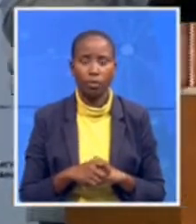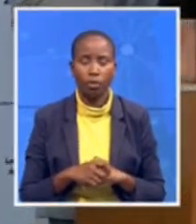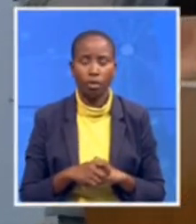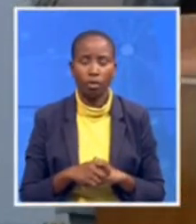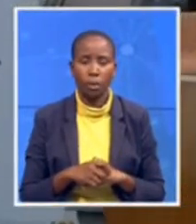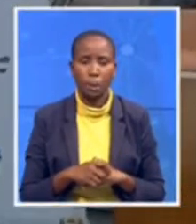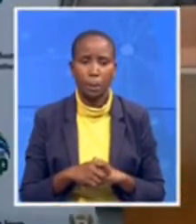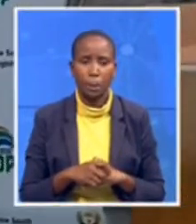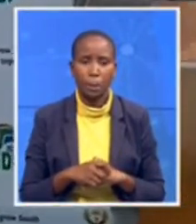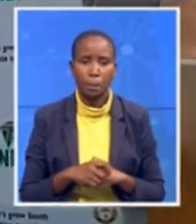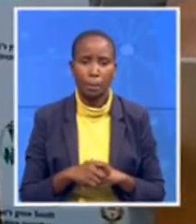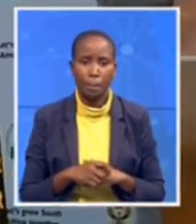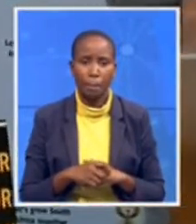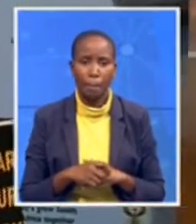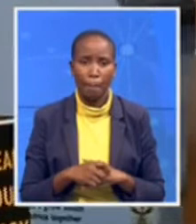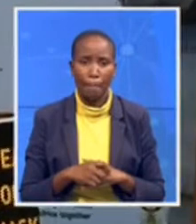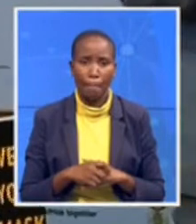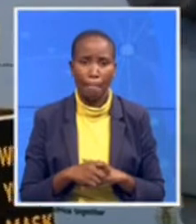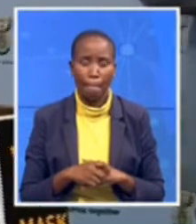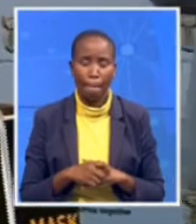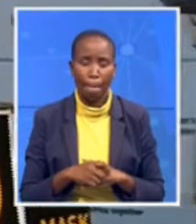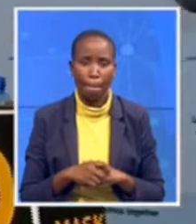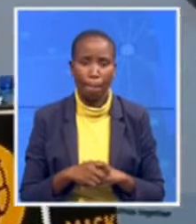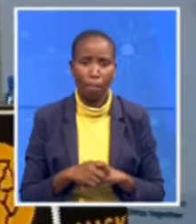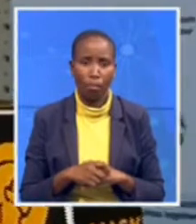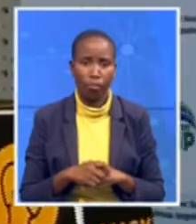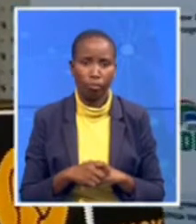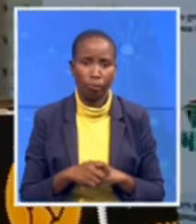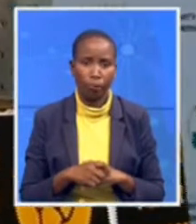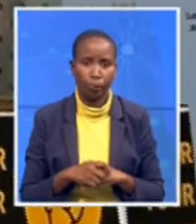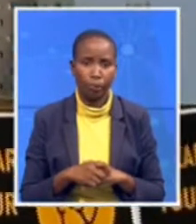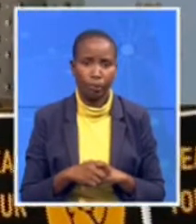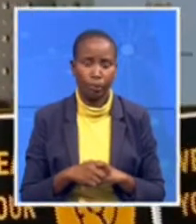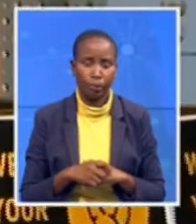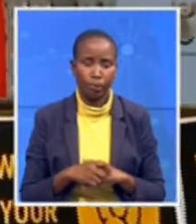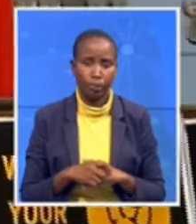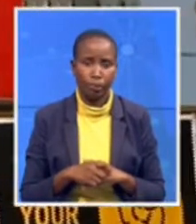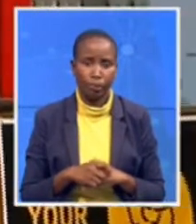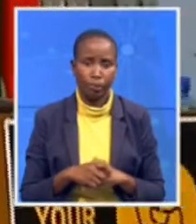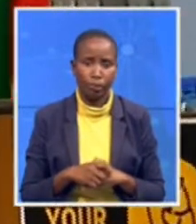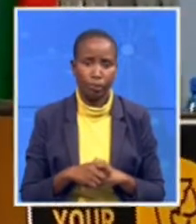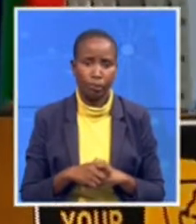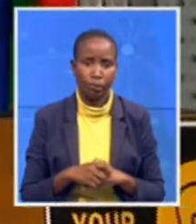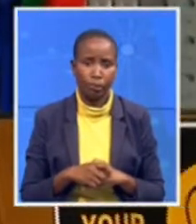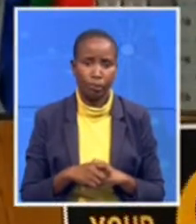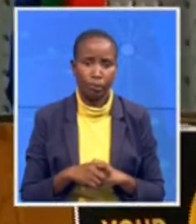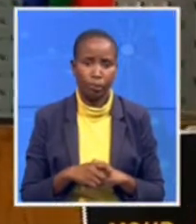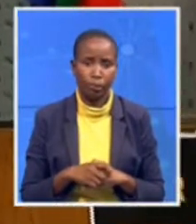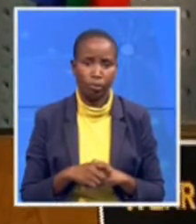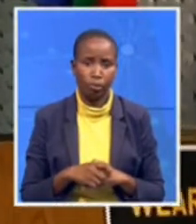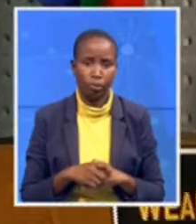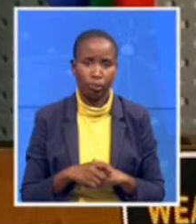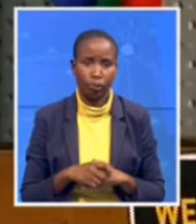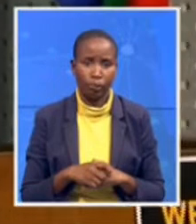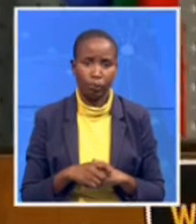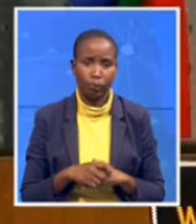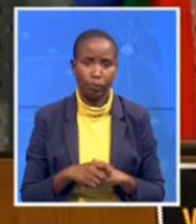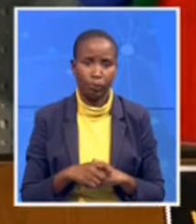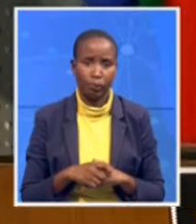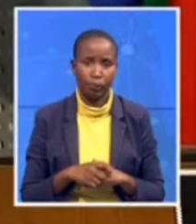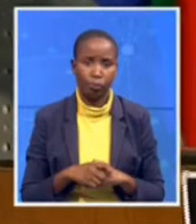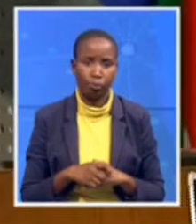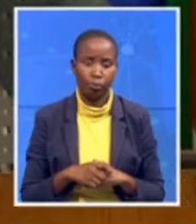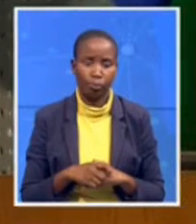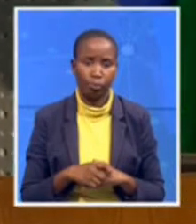third question from Sean. Other legal experts have raised concerns that the Amendment